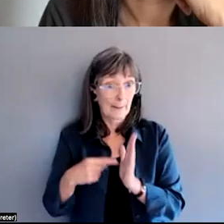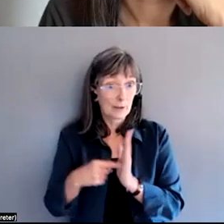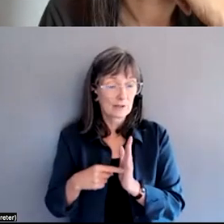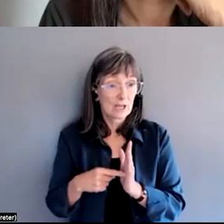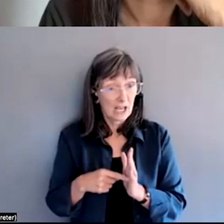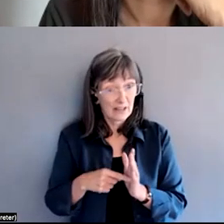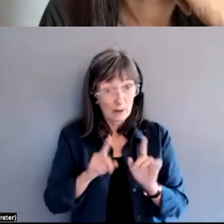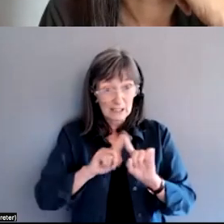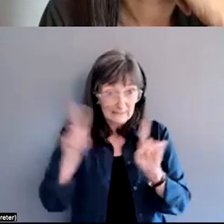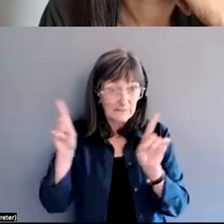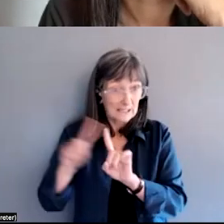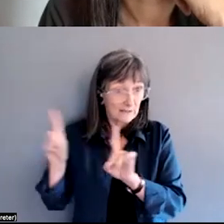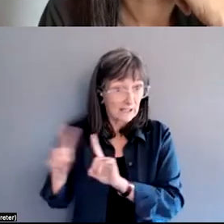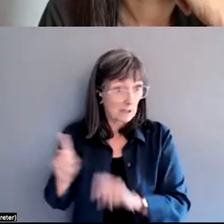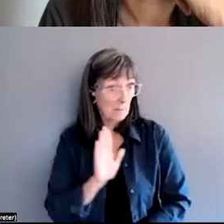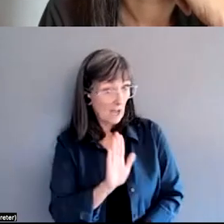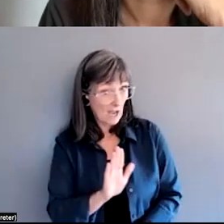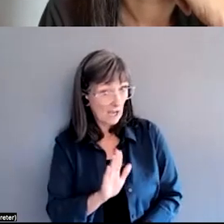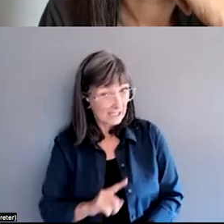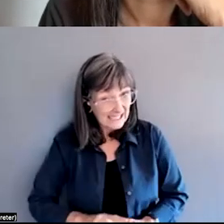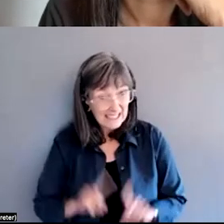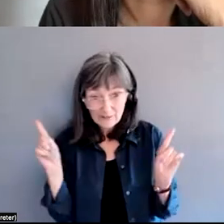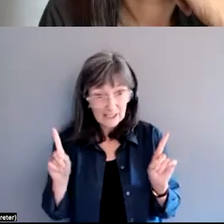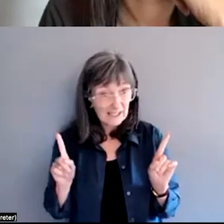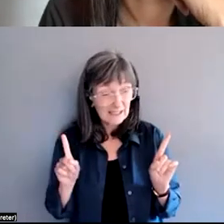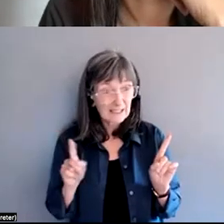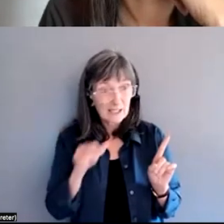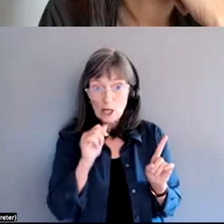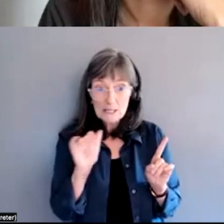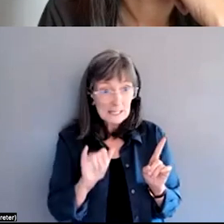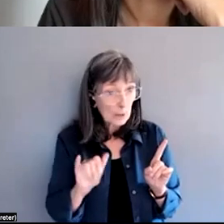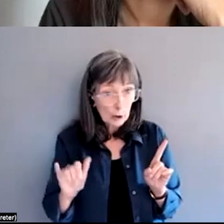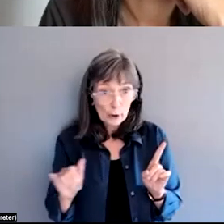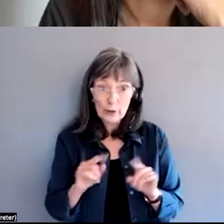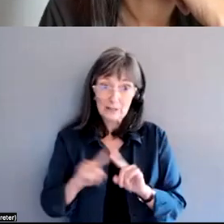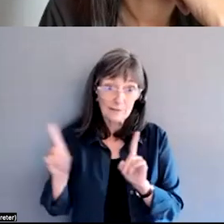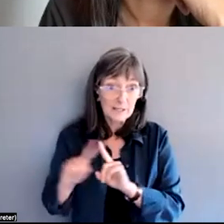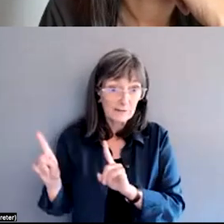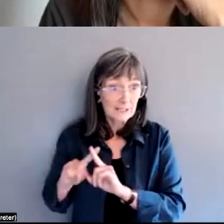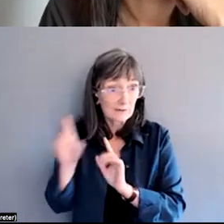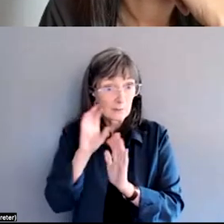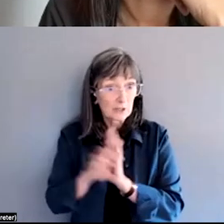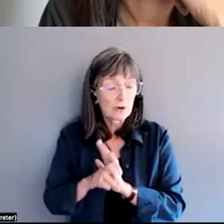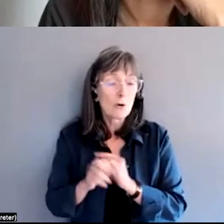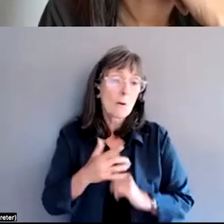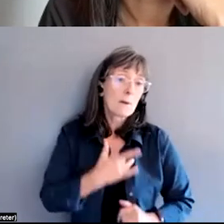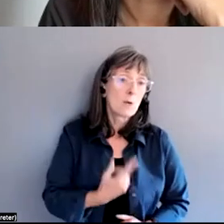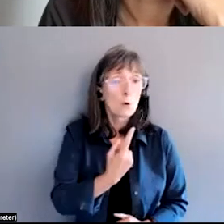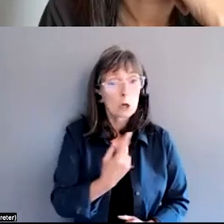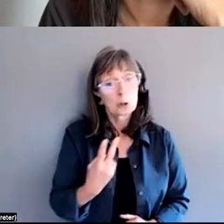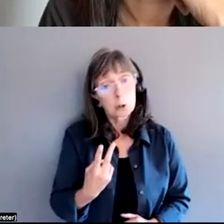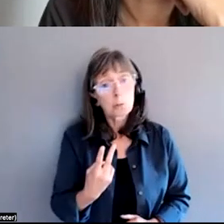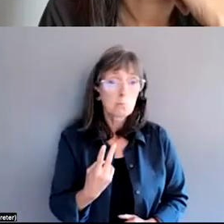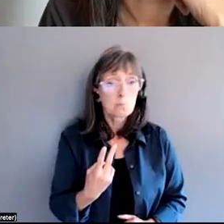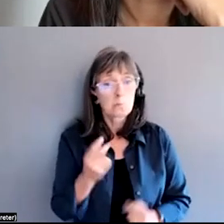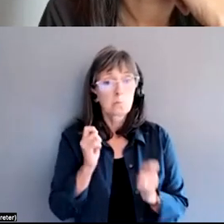Is that a normal practice for you? Do you usually do a bunch of comps that are completely different, or do you often do 1 or 2 comps with minor